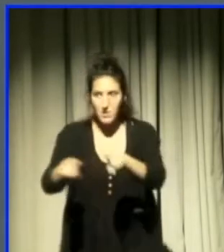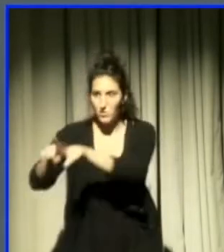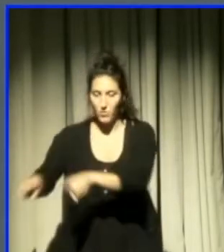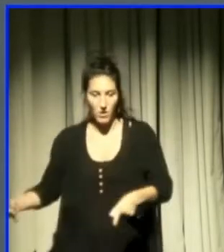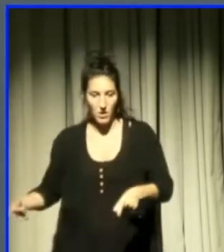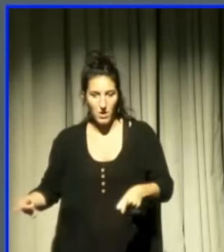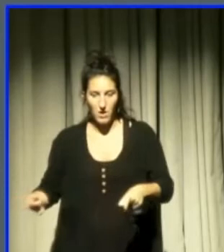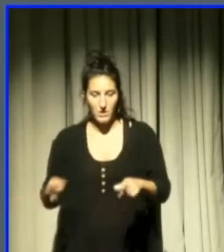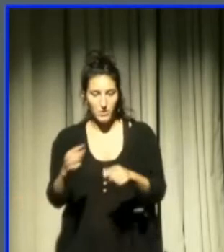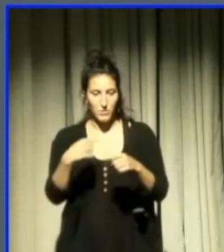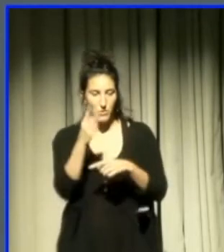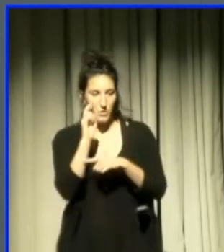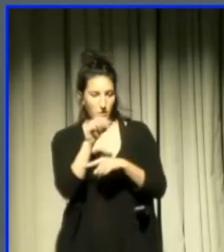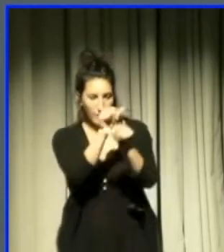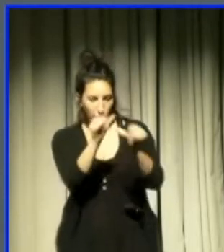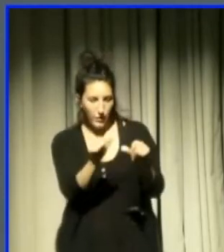same photo time and again.